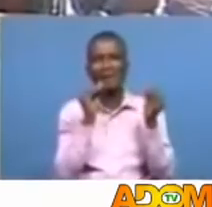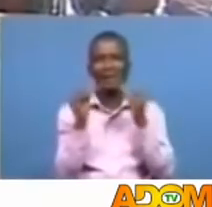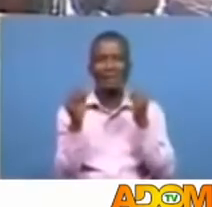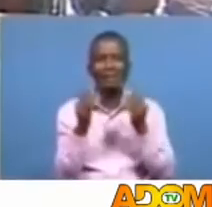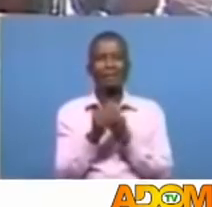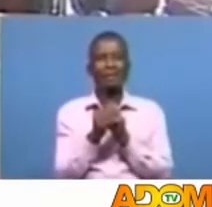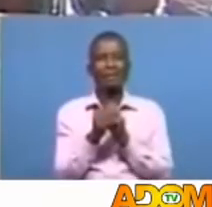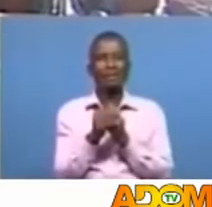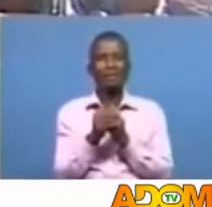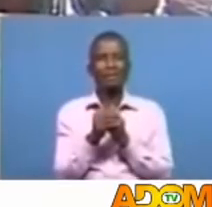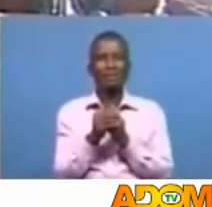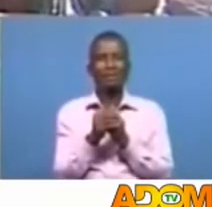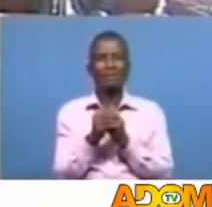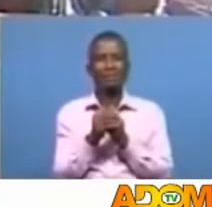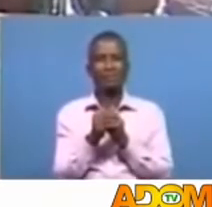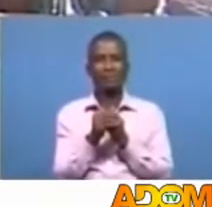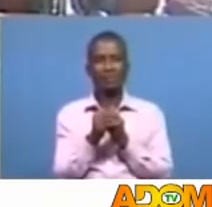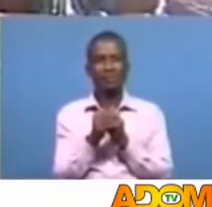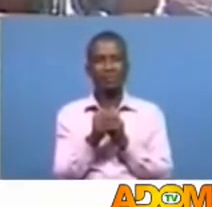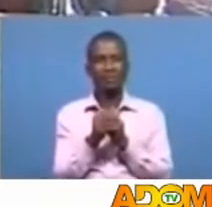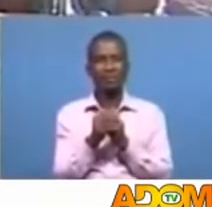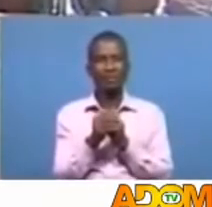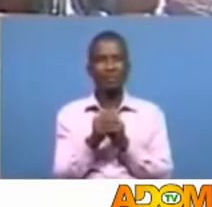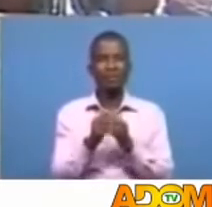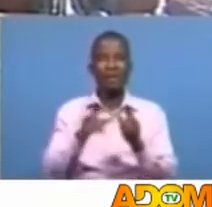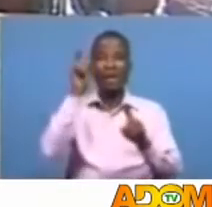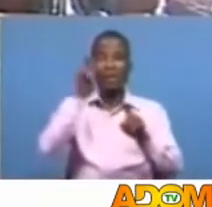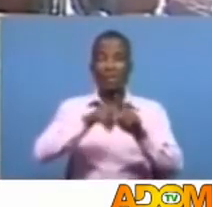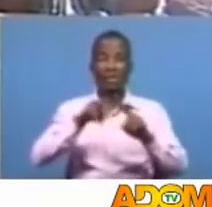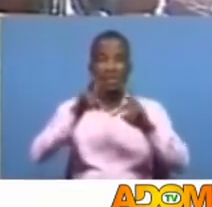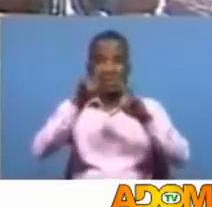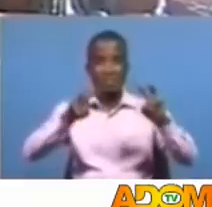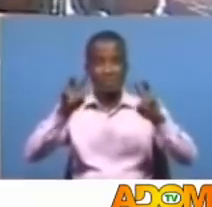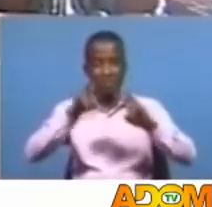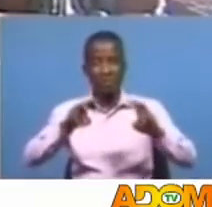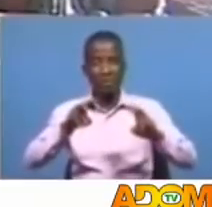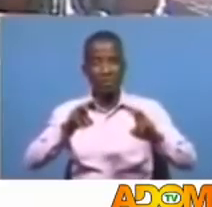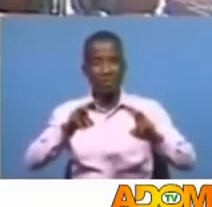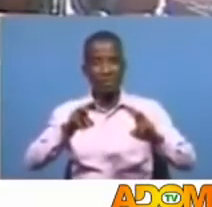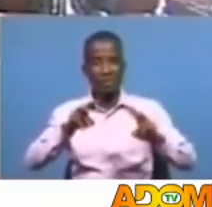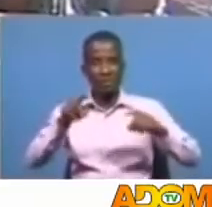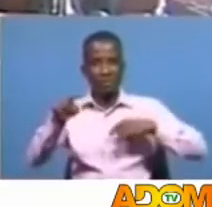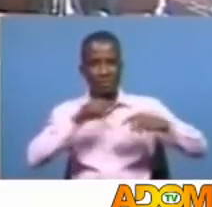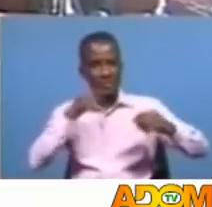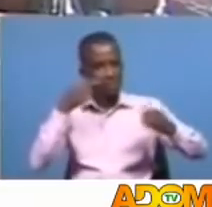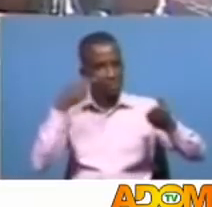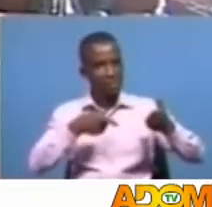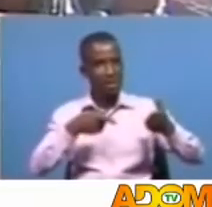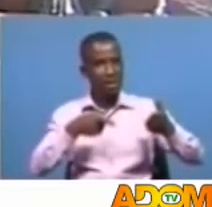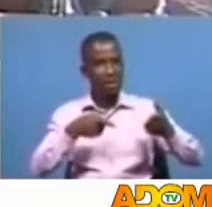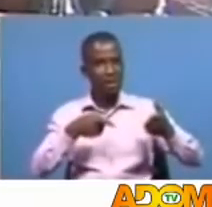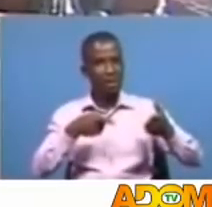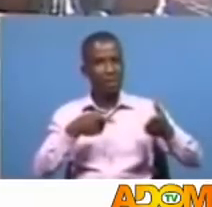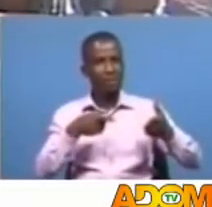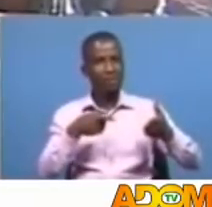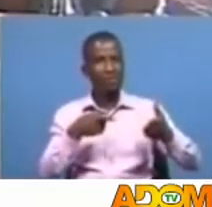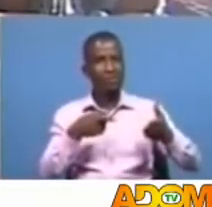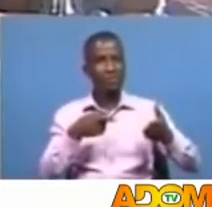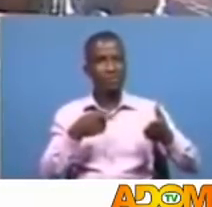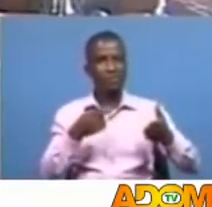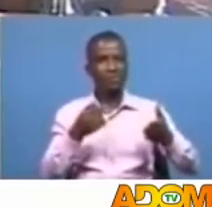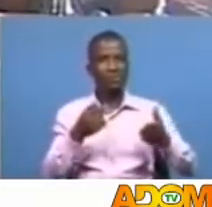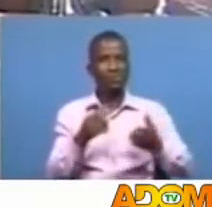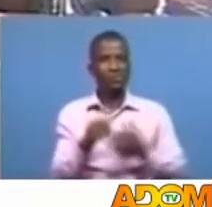I argued that application for review before this court. I was standing where you were some few years